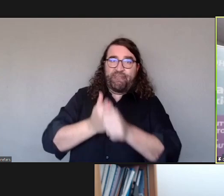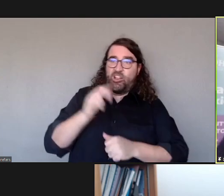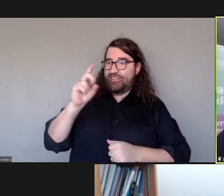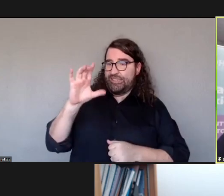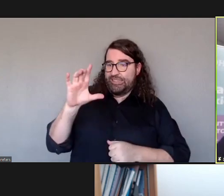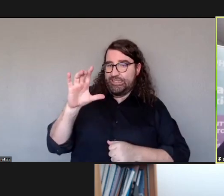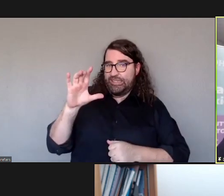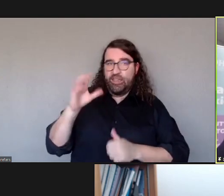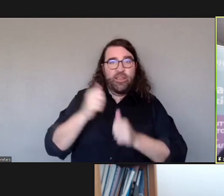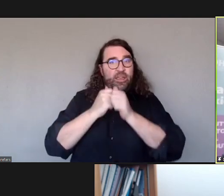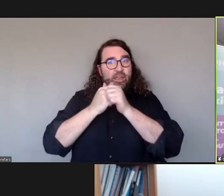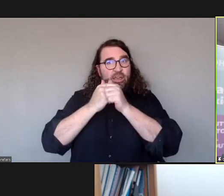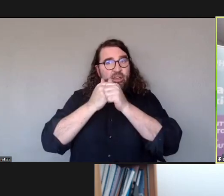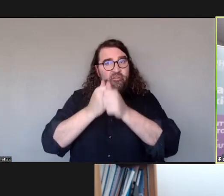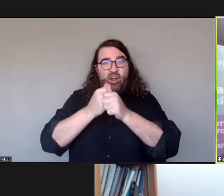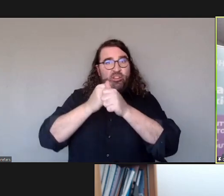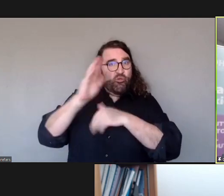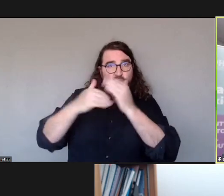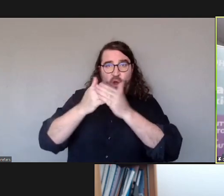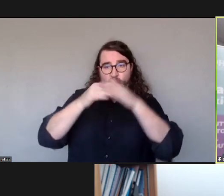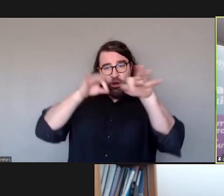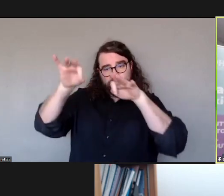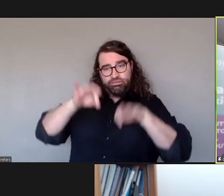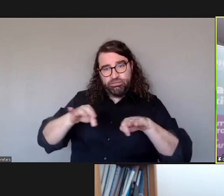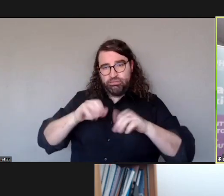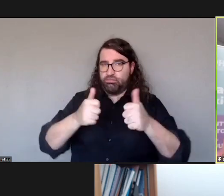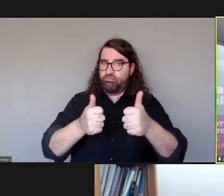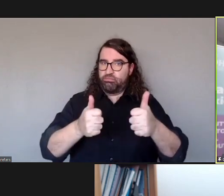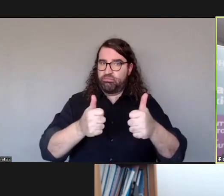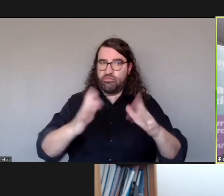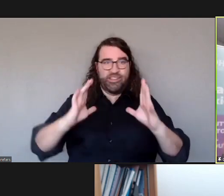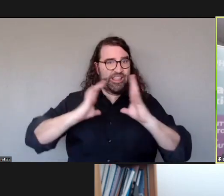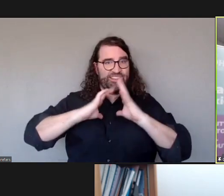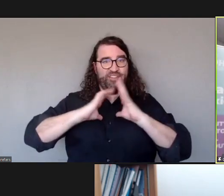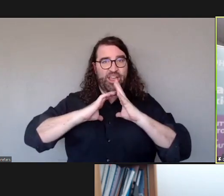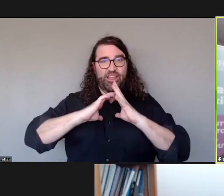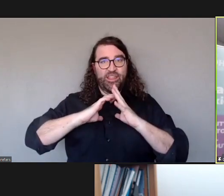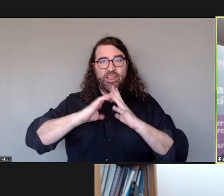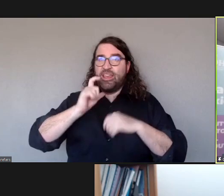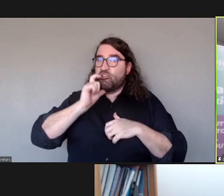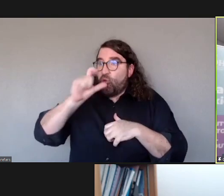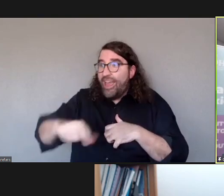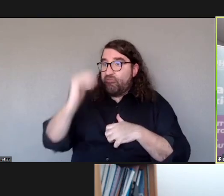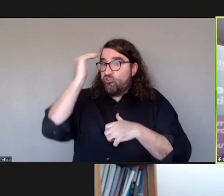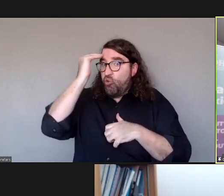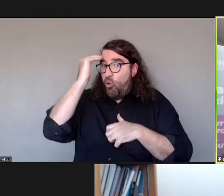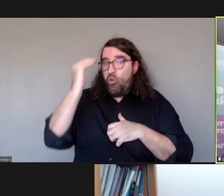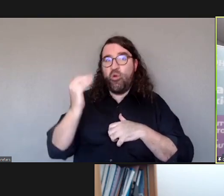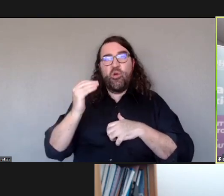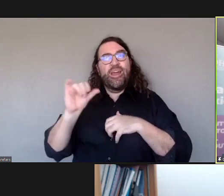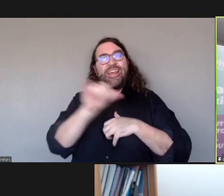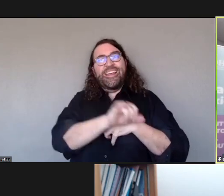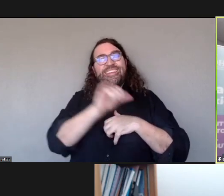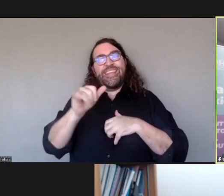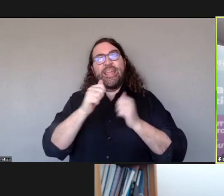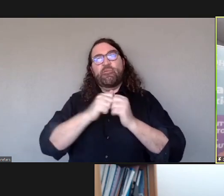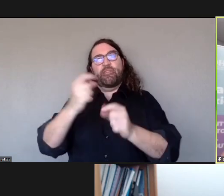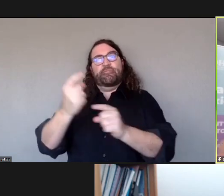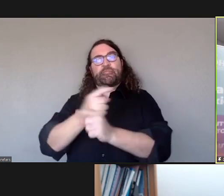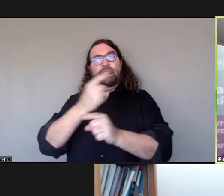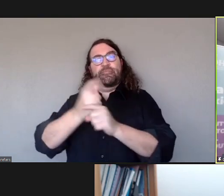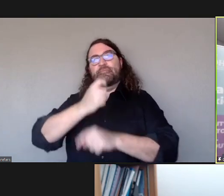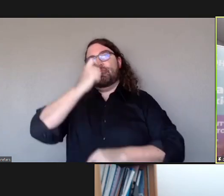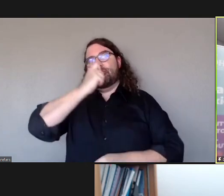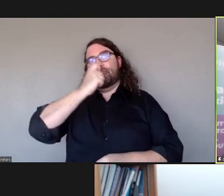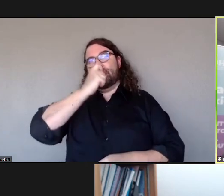they follow those directions. I'm okay with not knowing. I mean, there will be a time, just like with the common cold and even